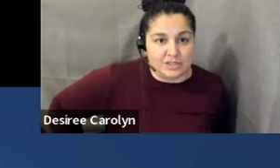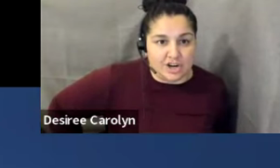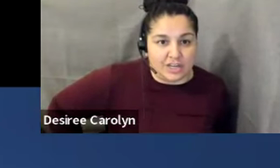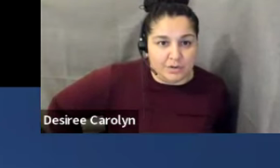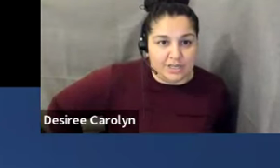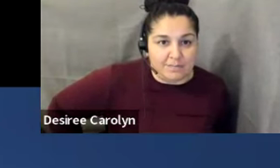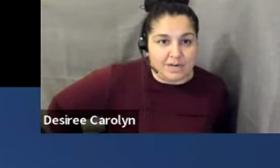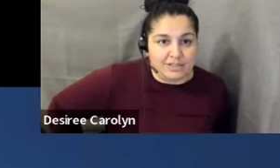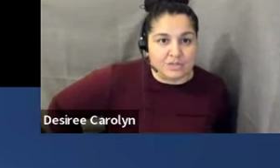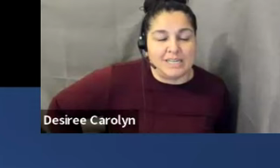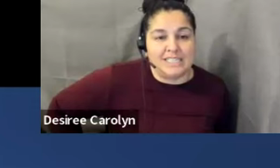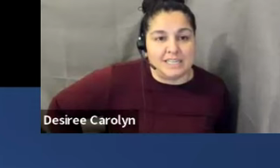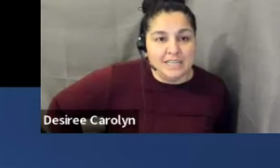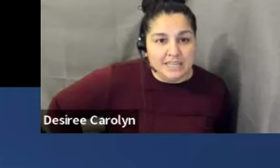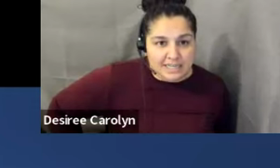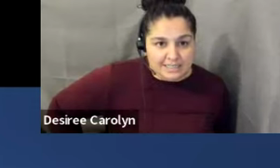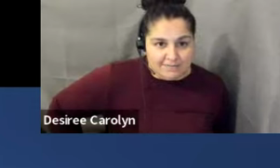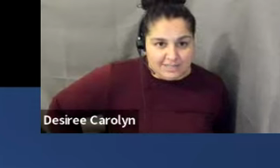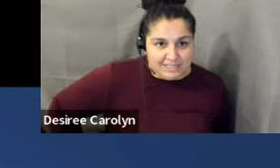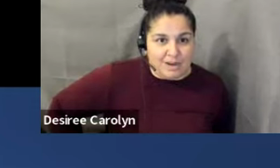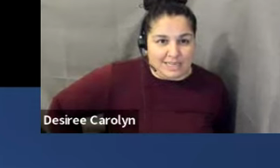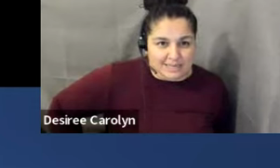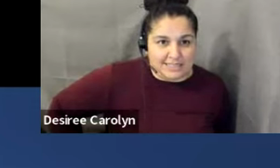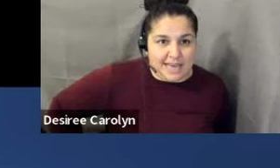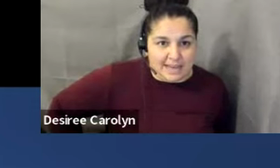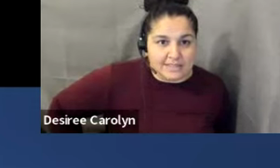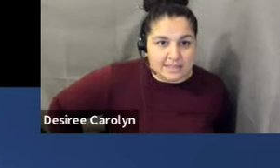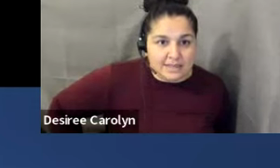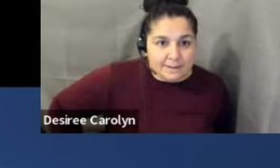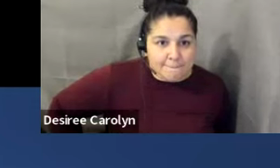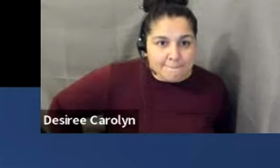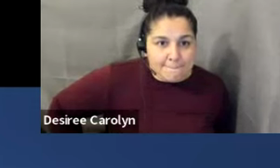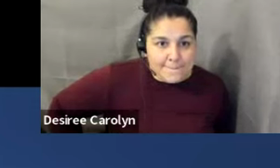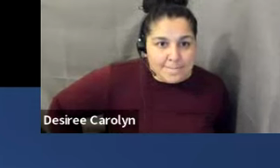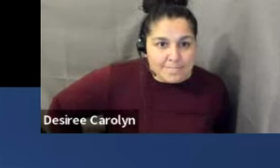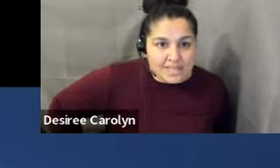accessibility issues in our community, but I just wanted to definitely recognize that.